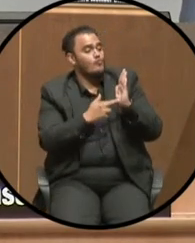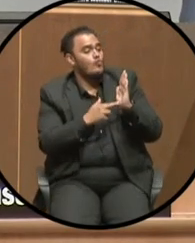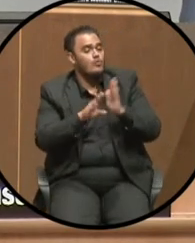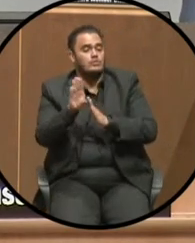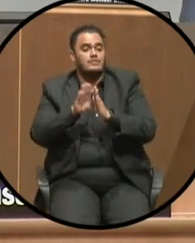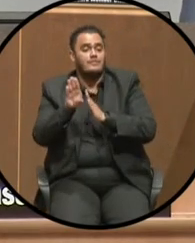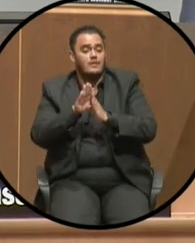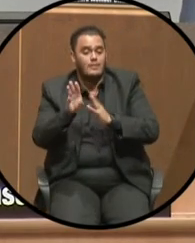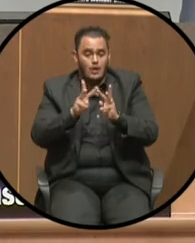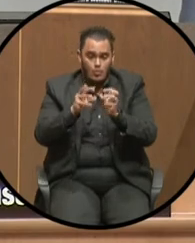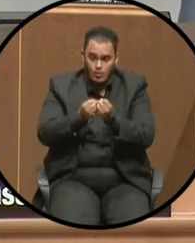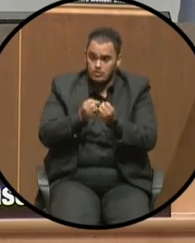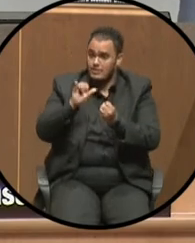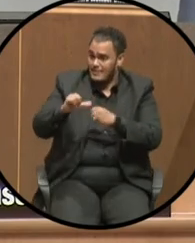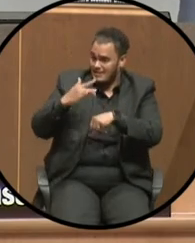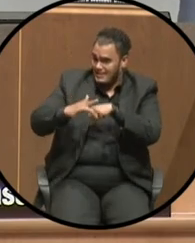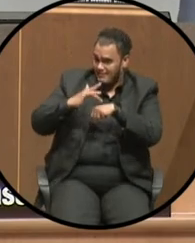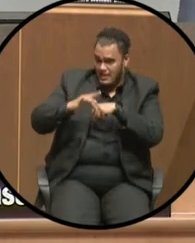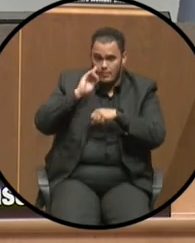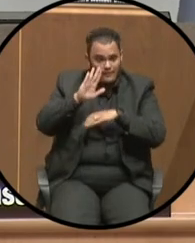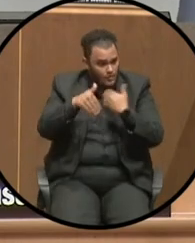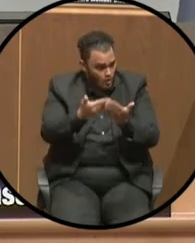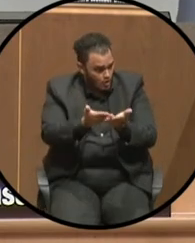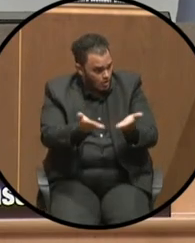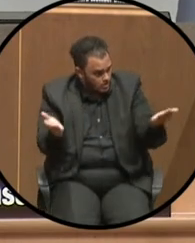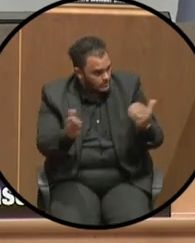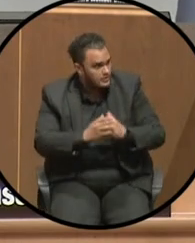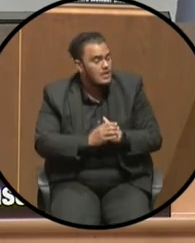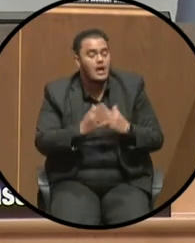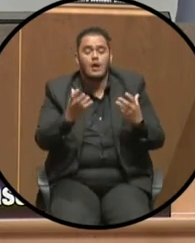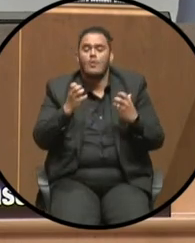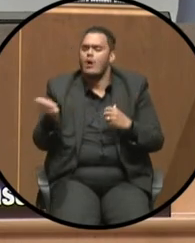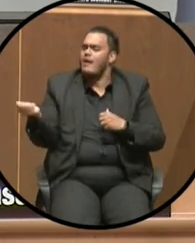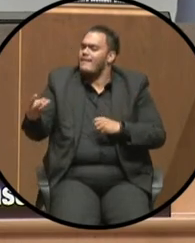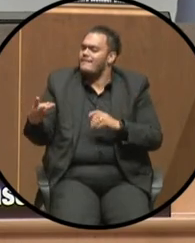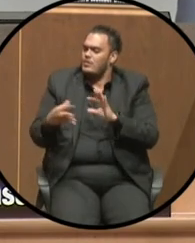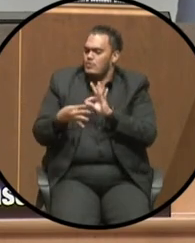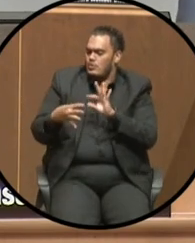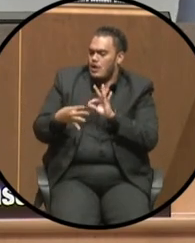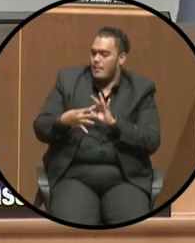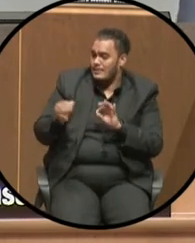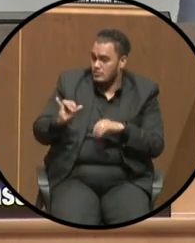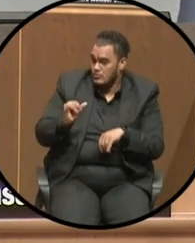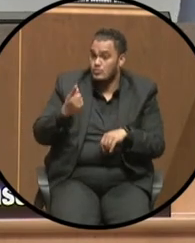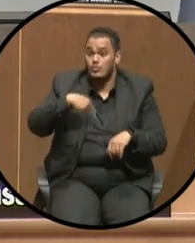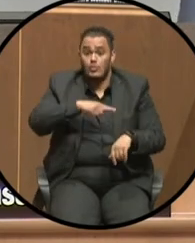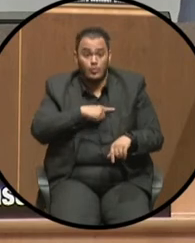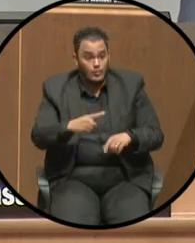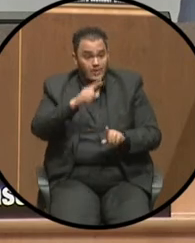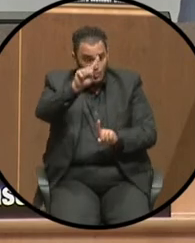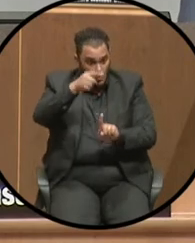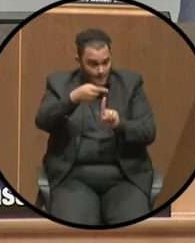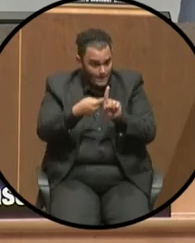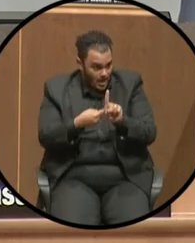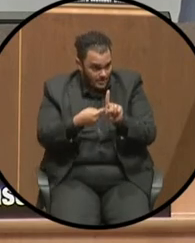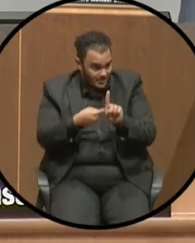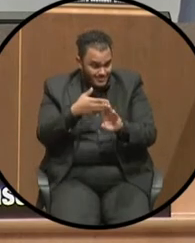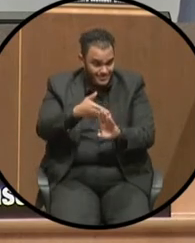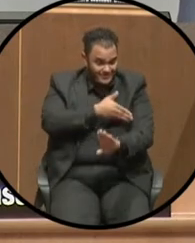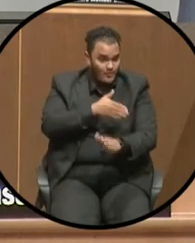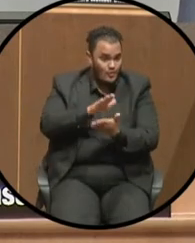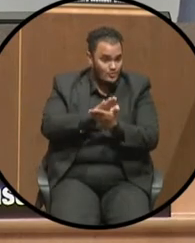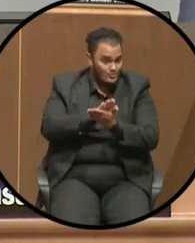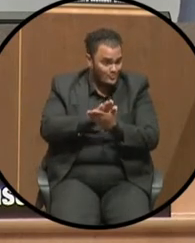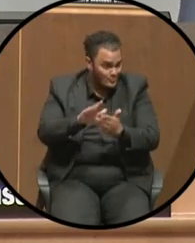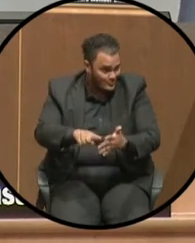for all to review. I'd like to just make a couple of comments as well. We are 4 weeks from the start of school. It's hard to even say that. We